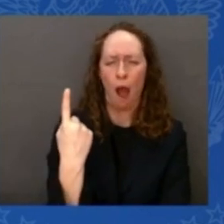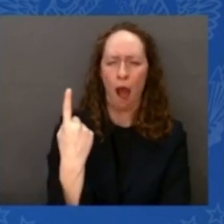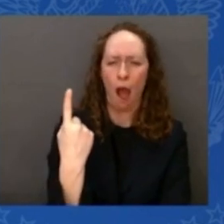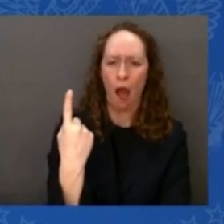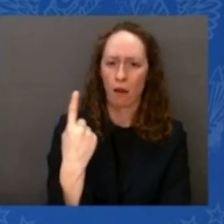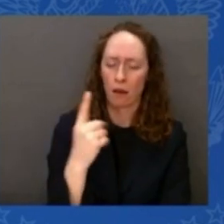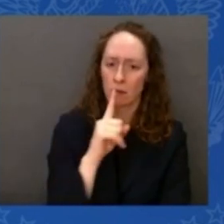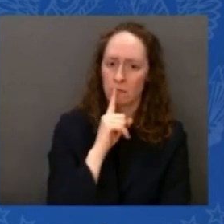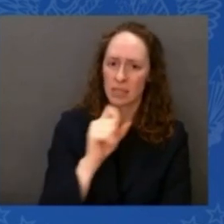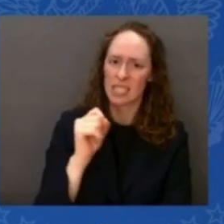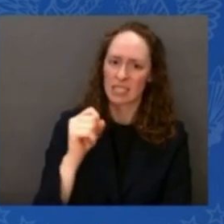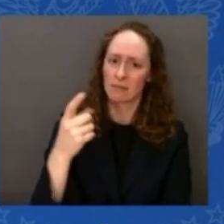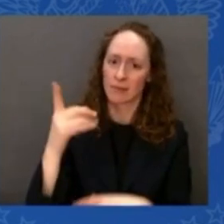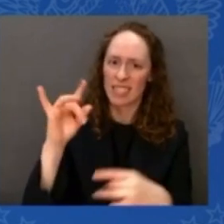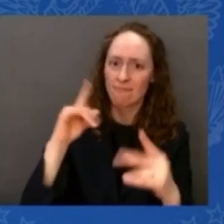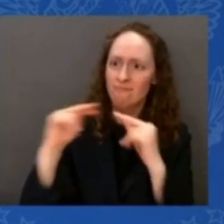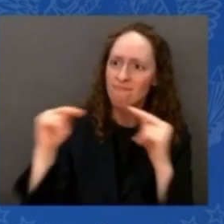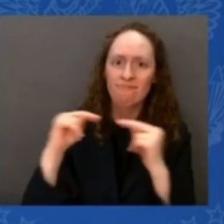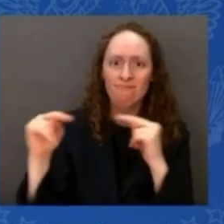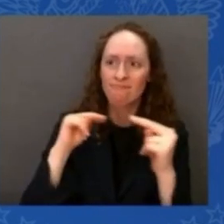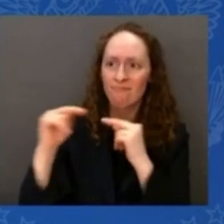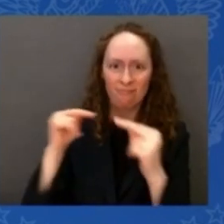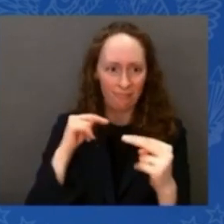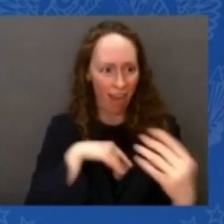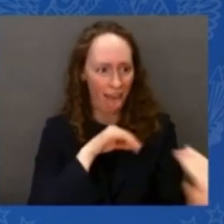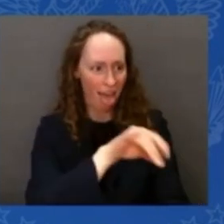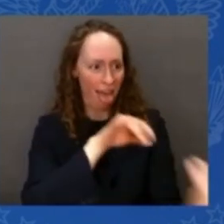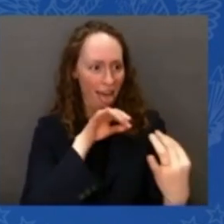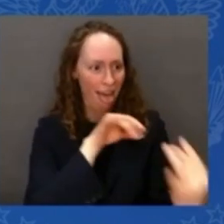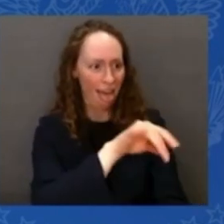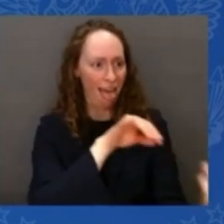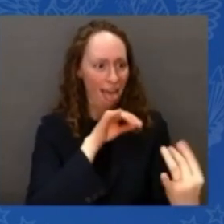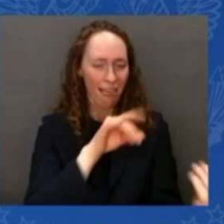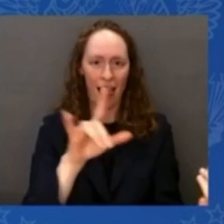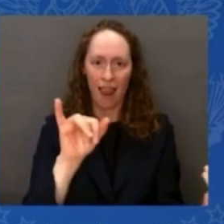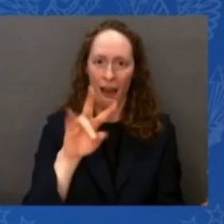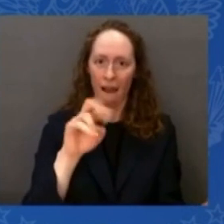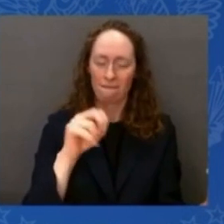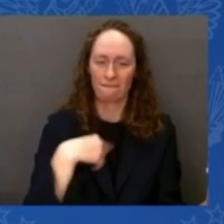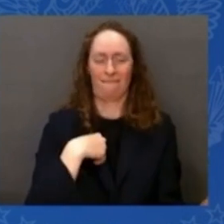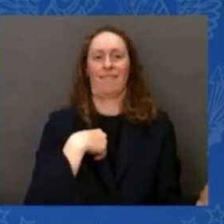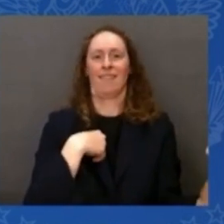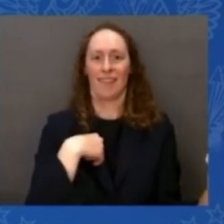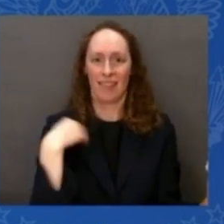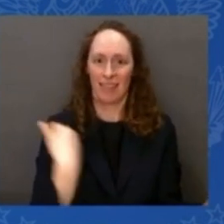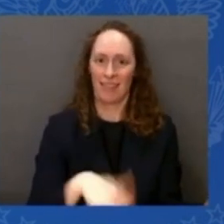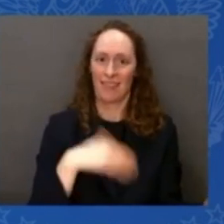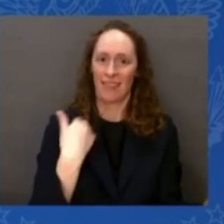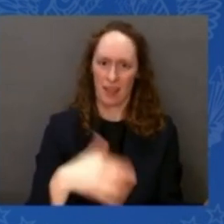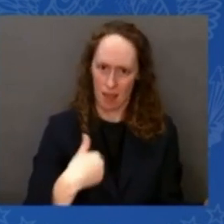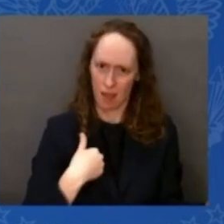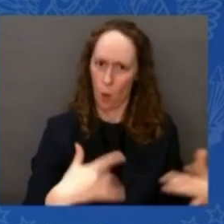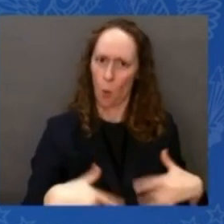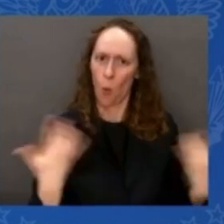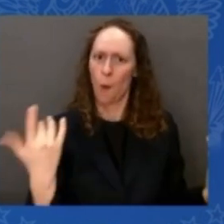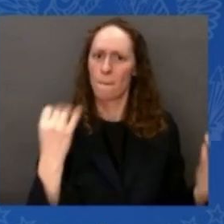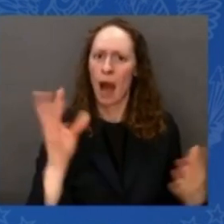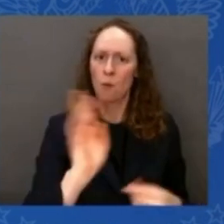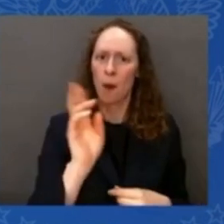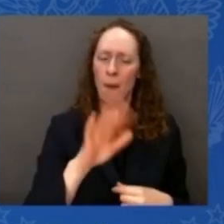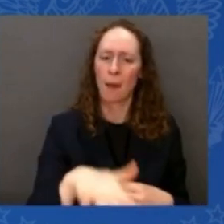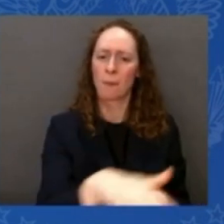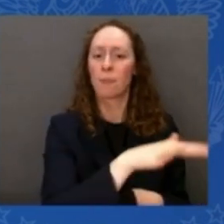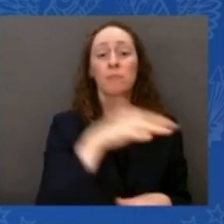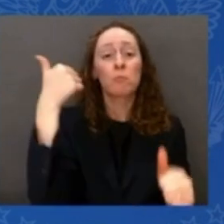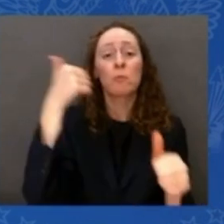I was pleased to see so many Republicans stand up. Remember when Marjorie Taylor Greene was yelling, liar, liar, Biden's a